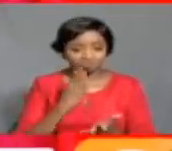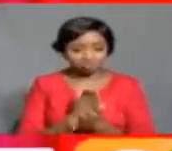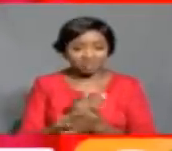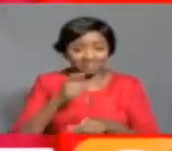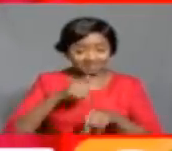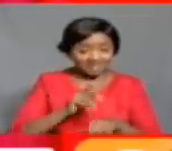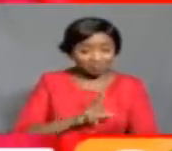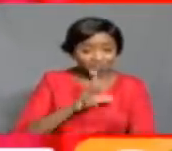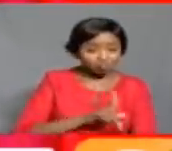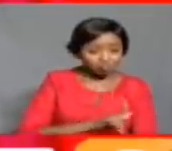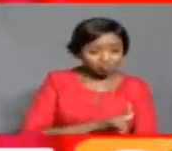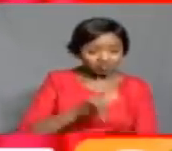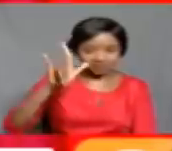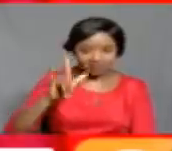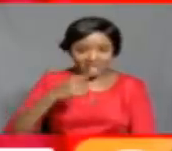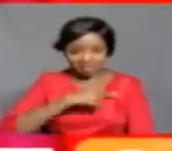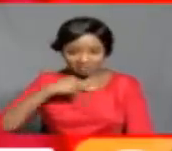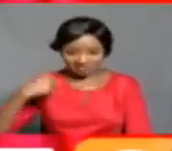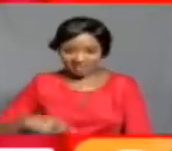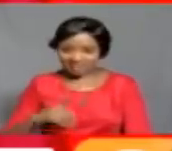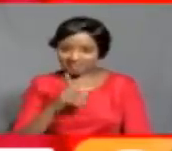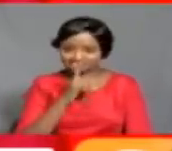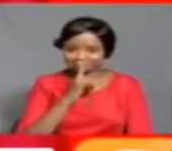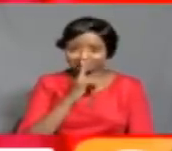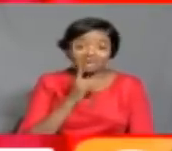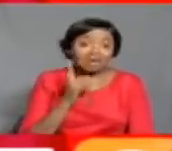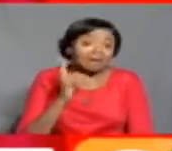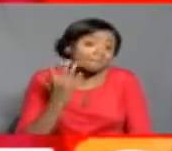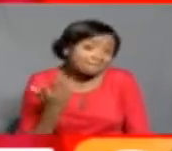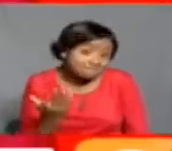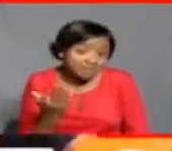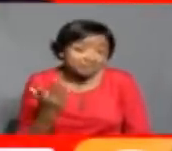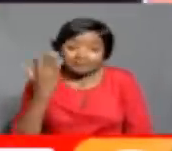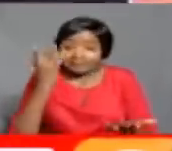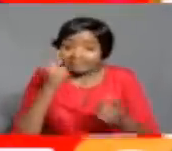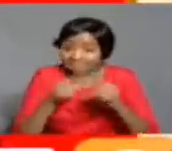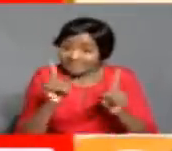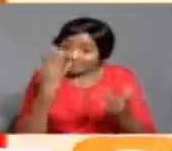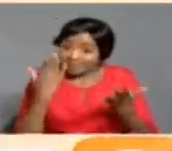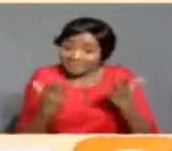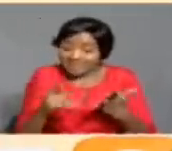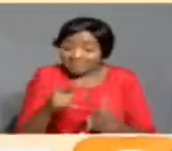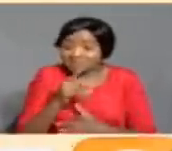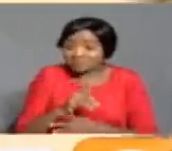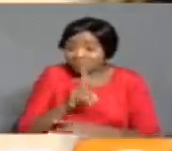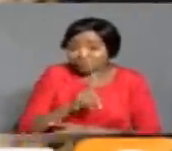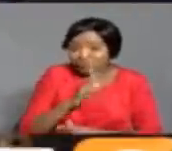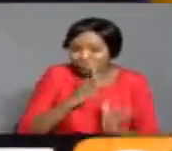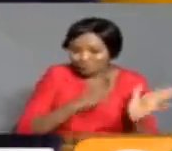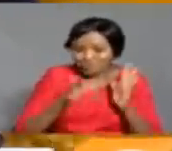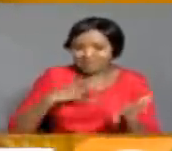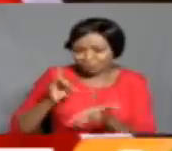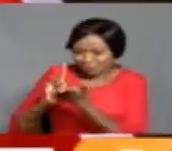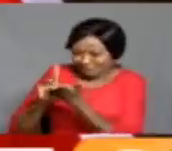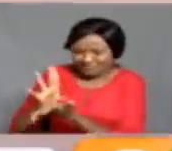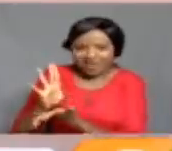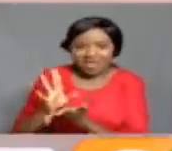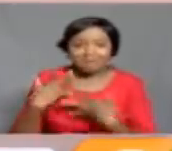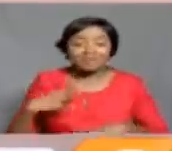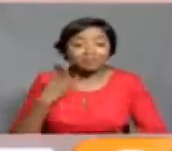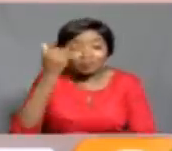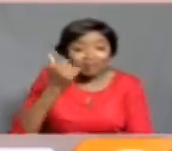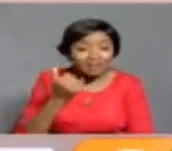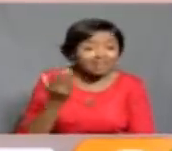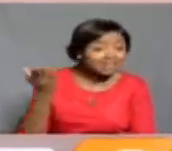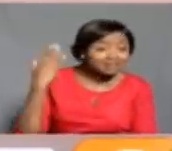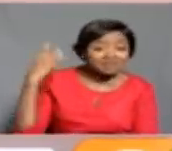China. Unless he's trying to fire some people, you know, because there's also a tradition. They don't have to do it in hiding. It is a tradition in this country that also that when they